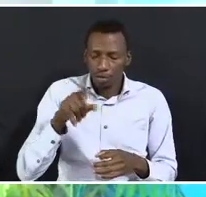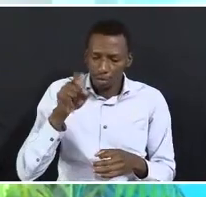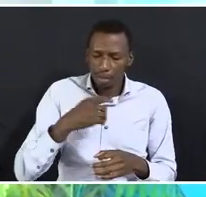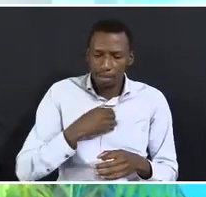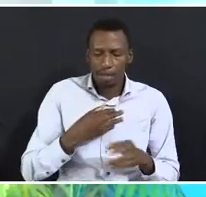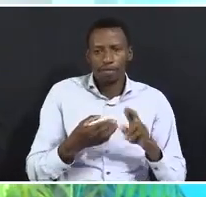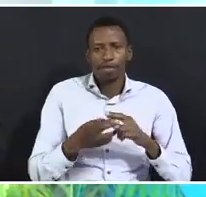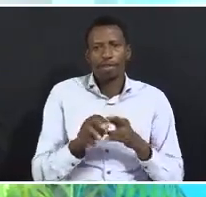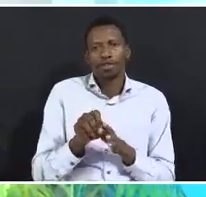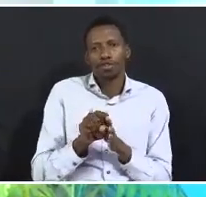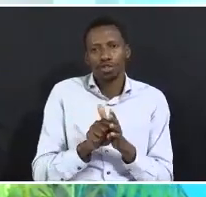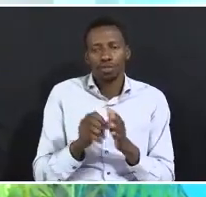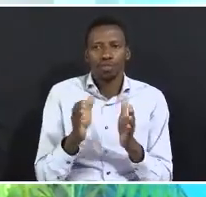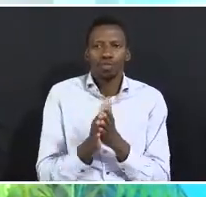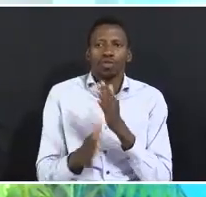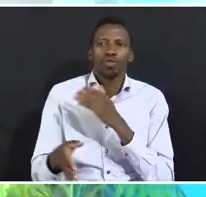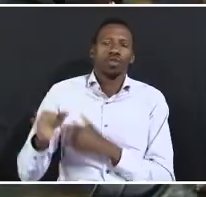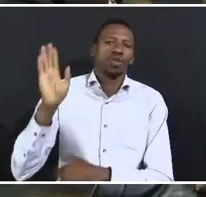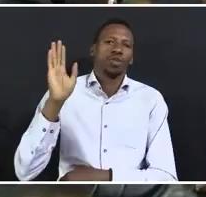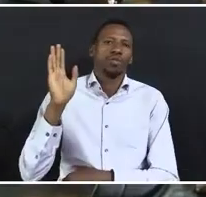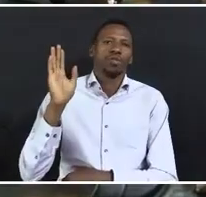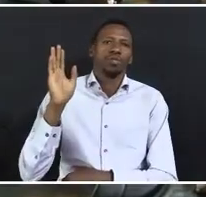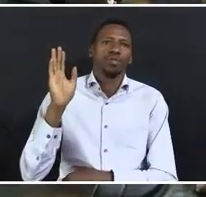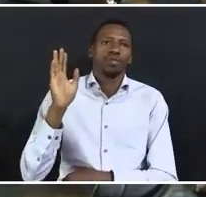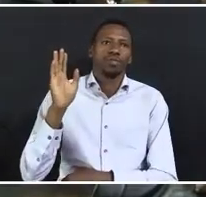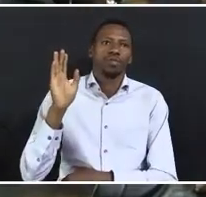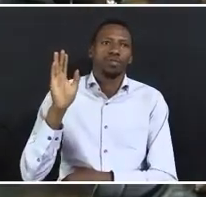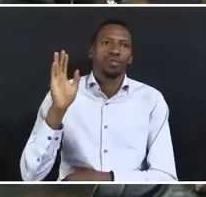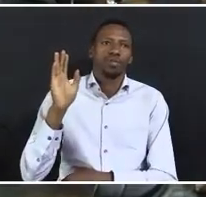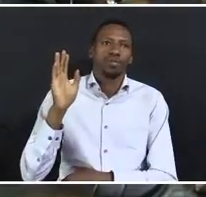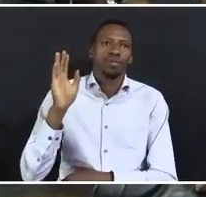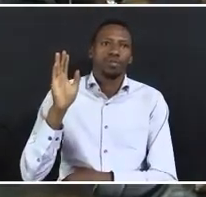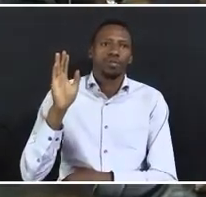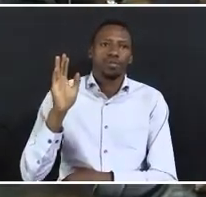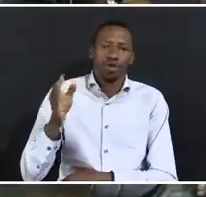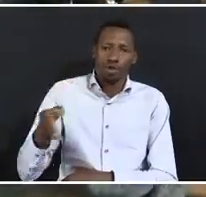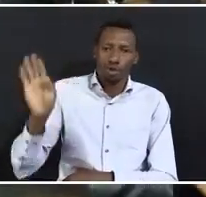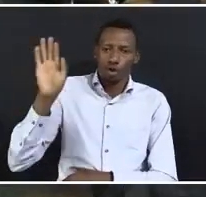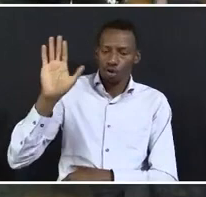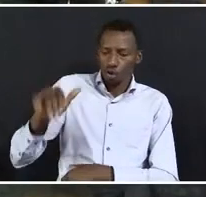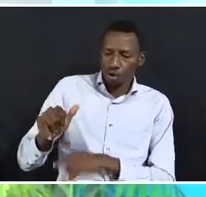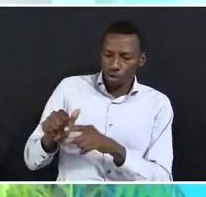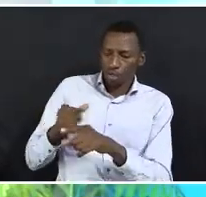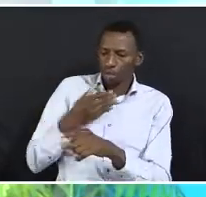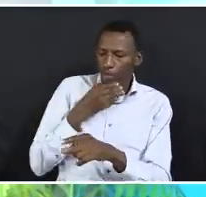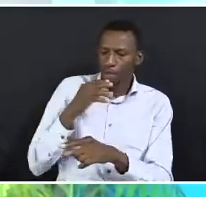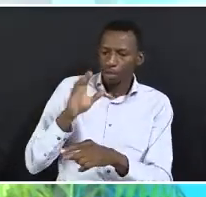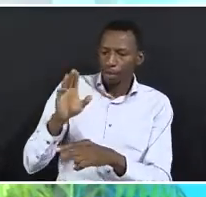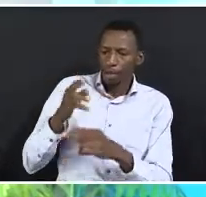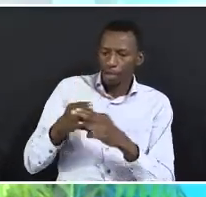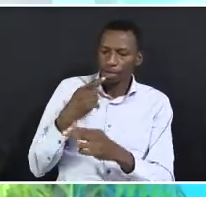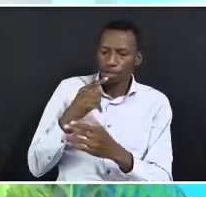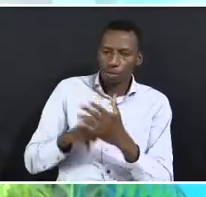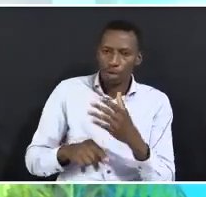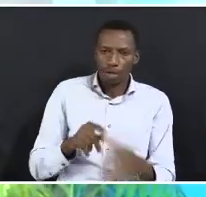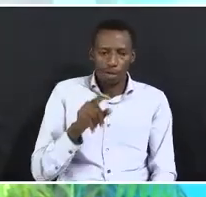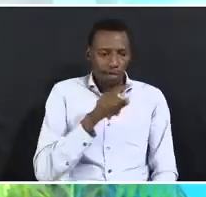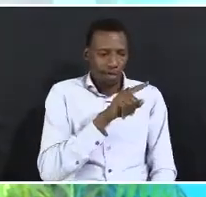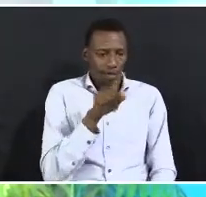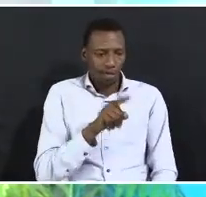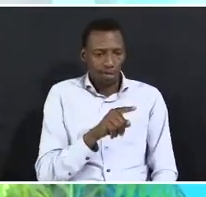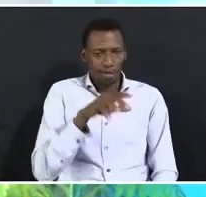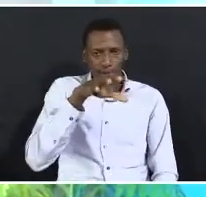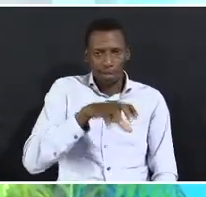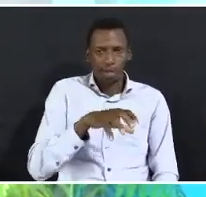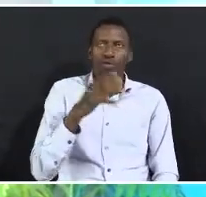God. This man, God calls him by name. Says, Zacchaeus, do what?